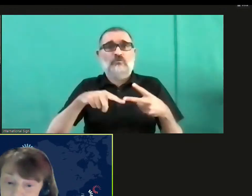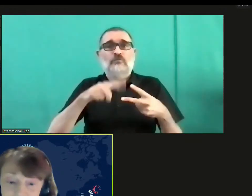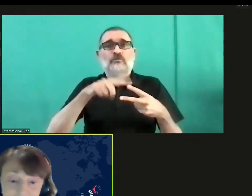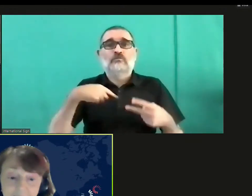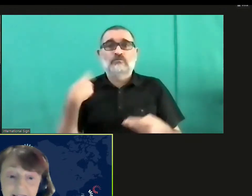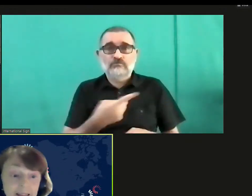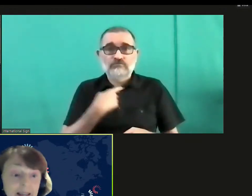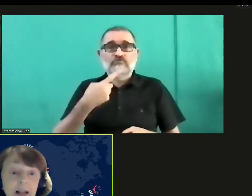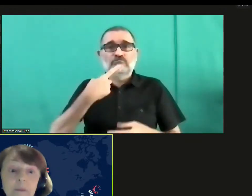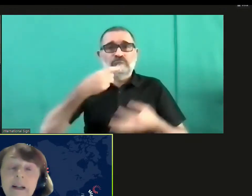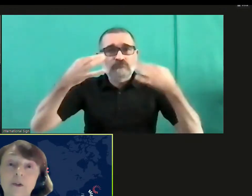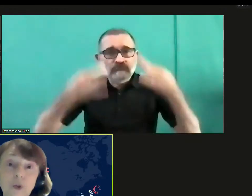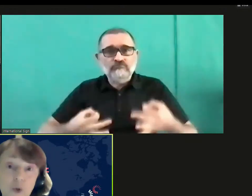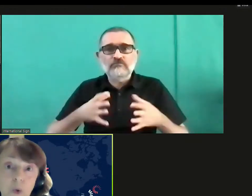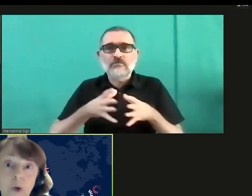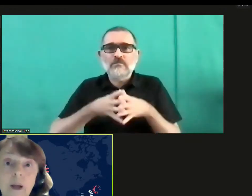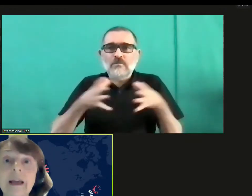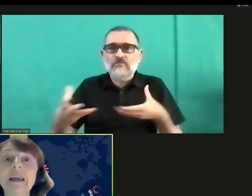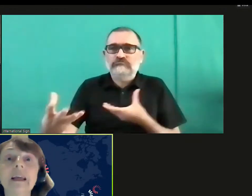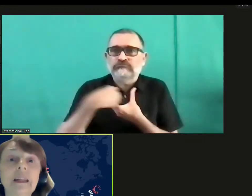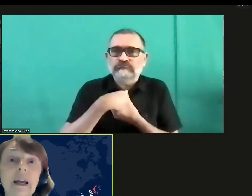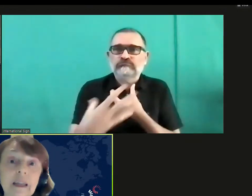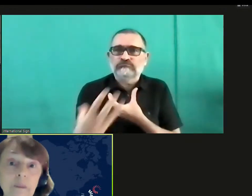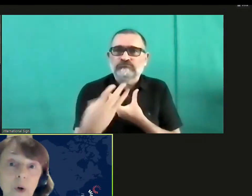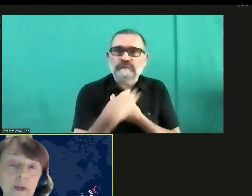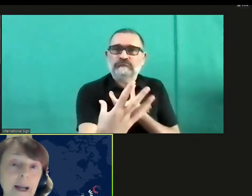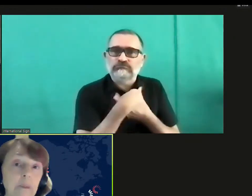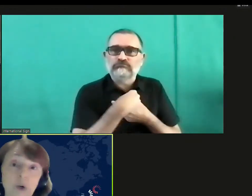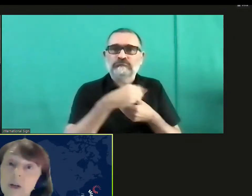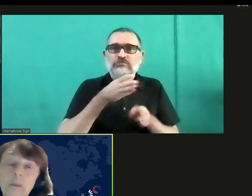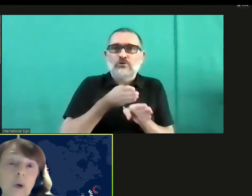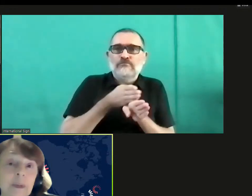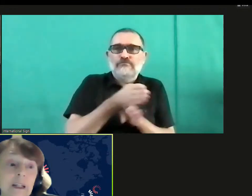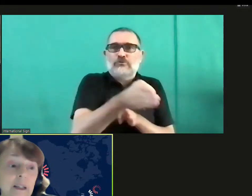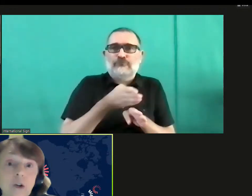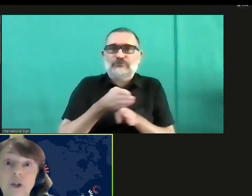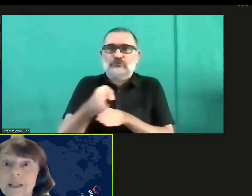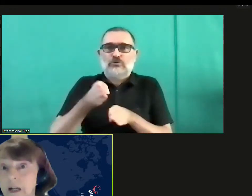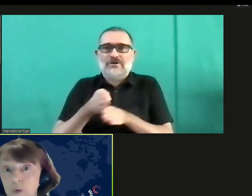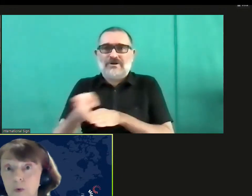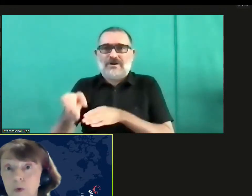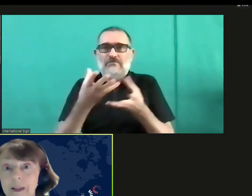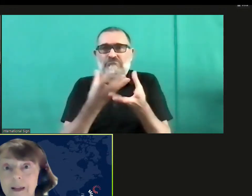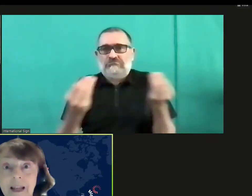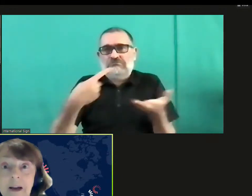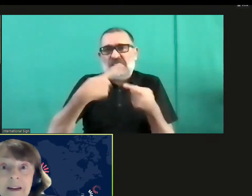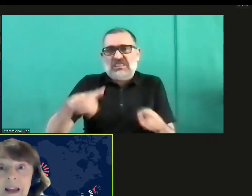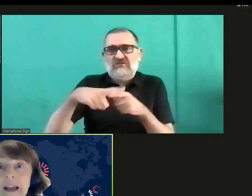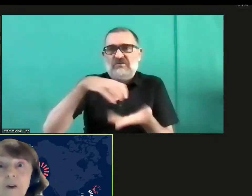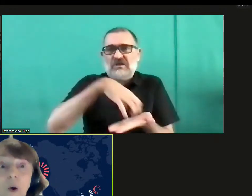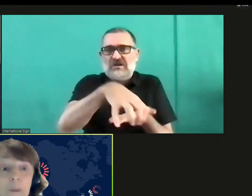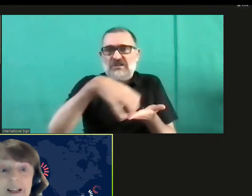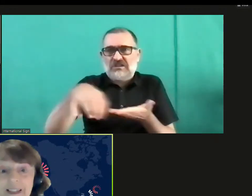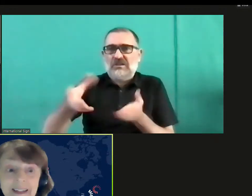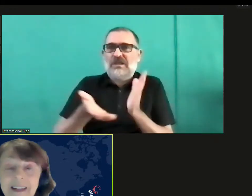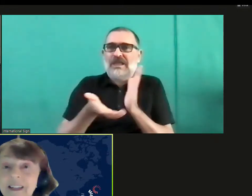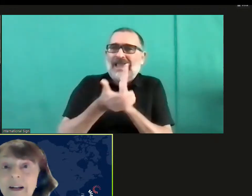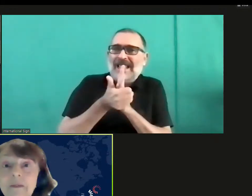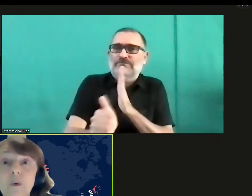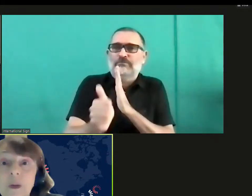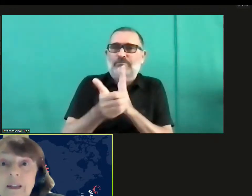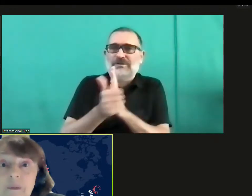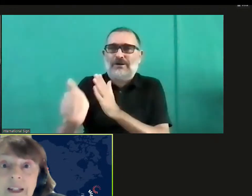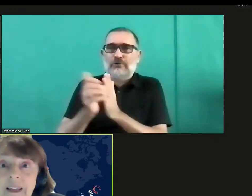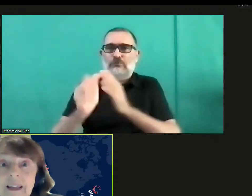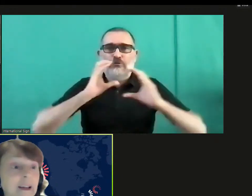clarify and send legally clear messages to them that Mercosur needed to bring the Ministry